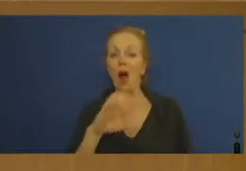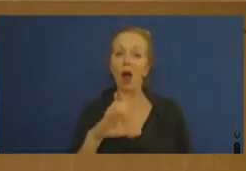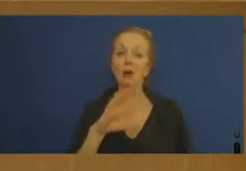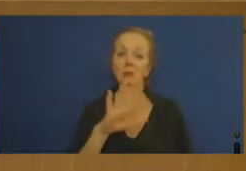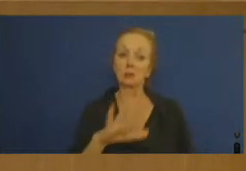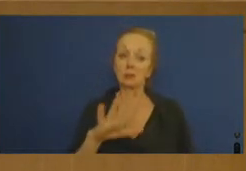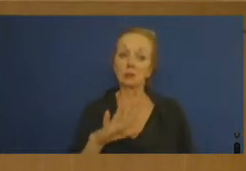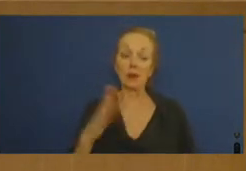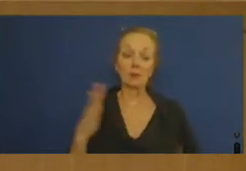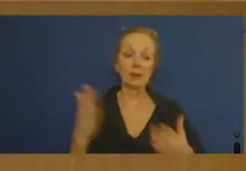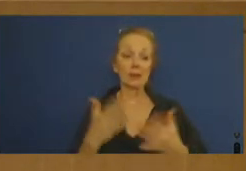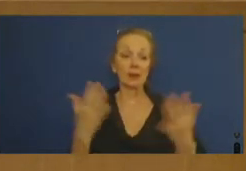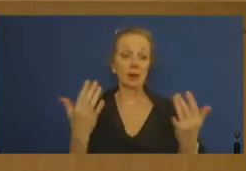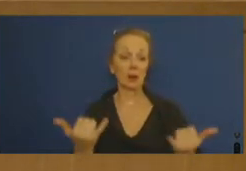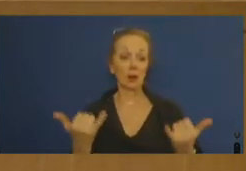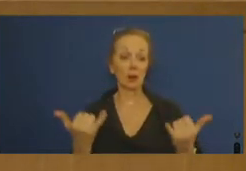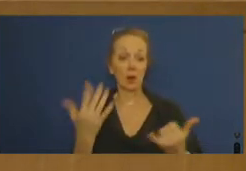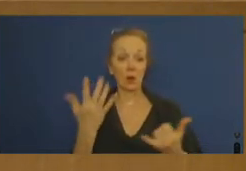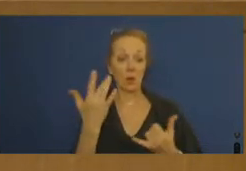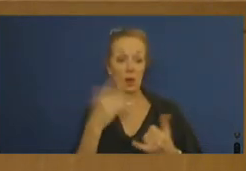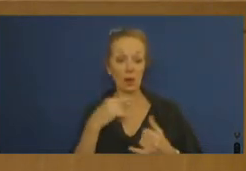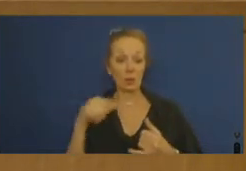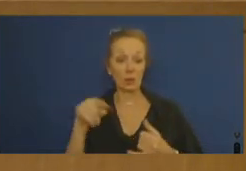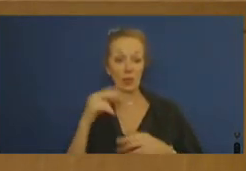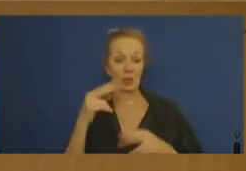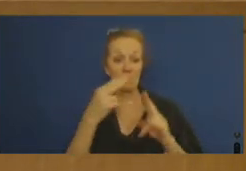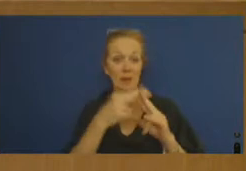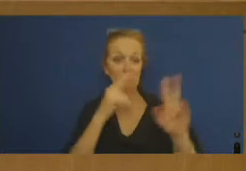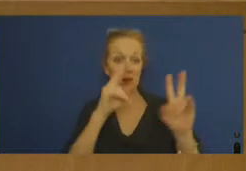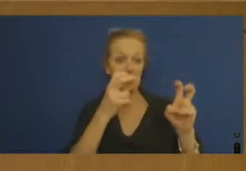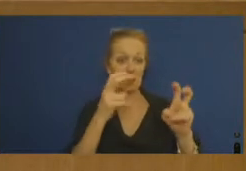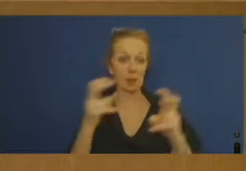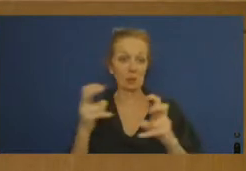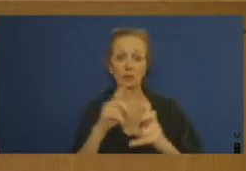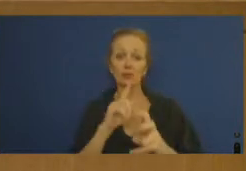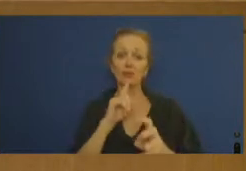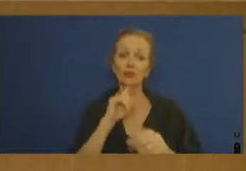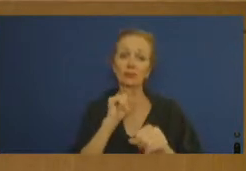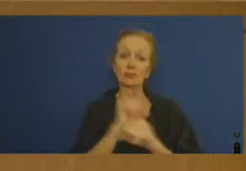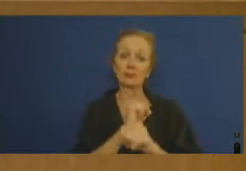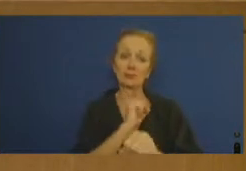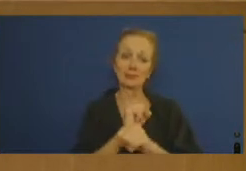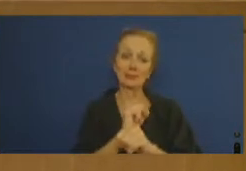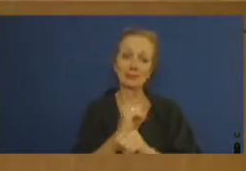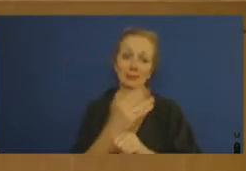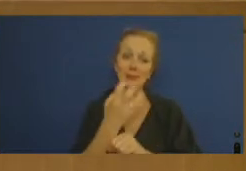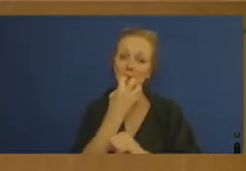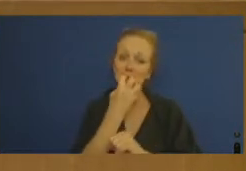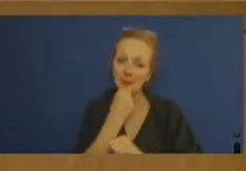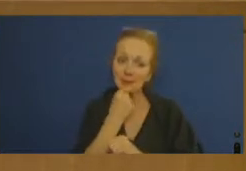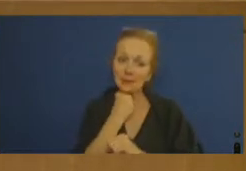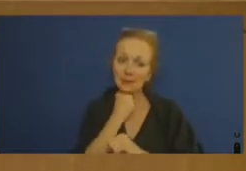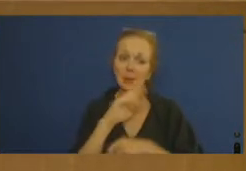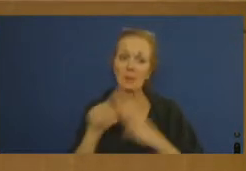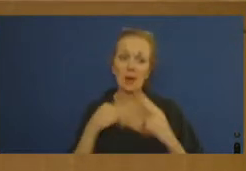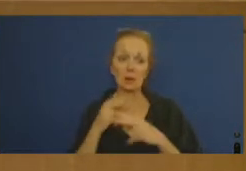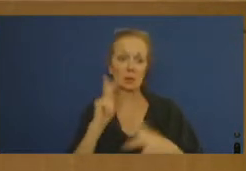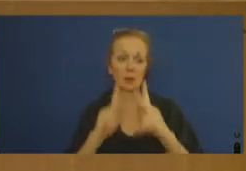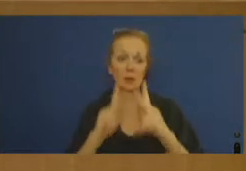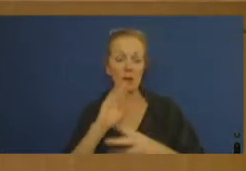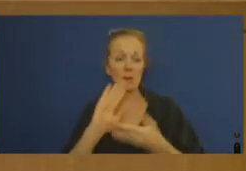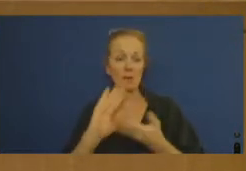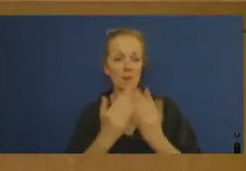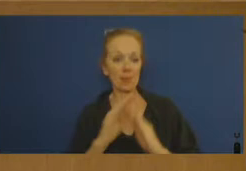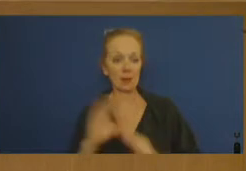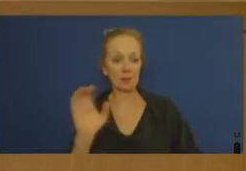here today because I know you guys have these titles because you genuinely care about your people and the city of Charlotte. I